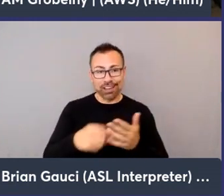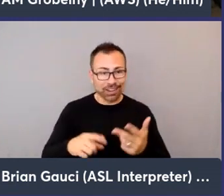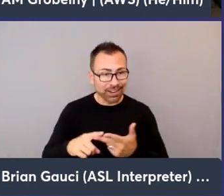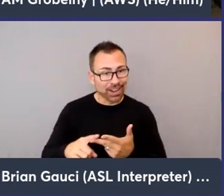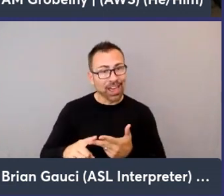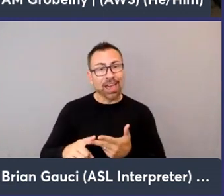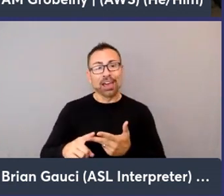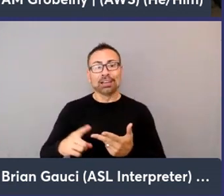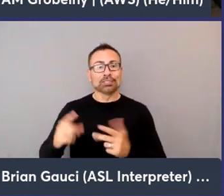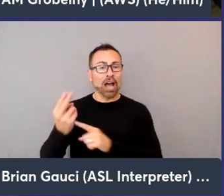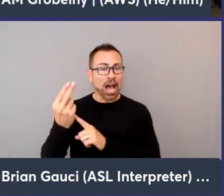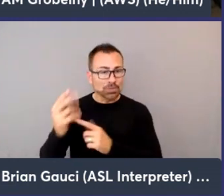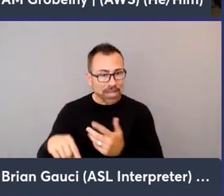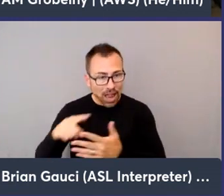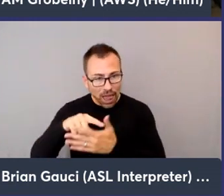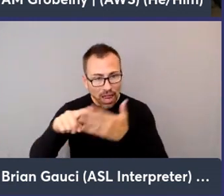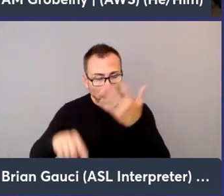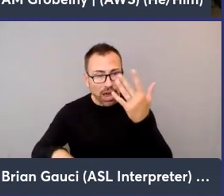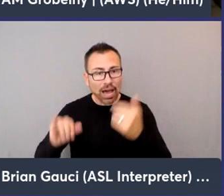IoT,